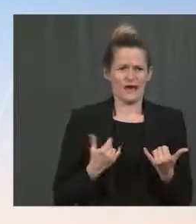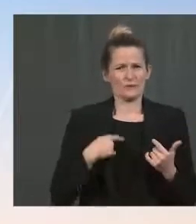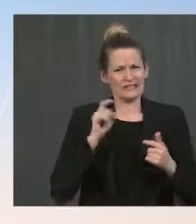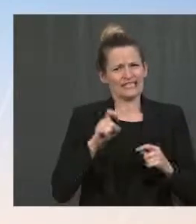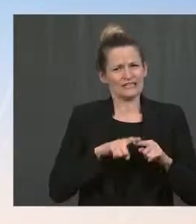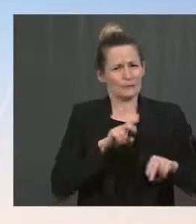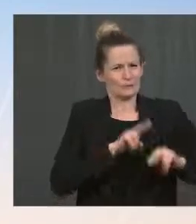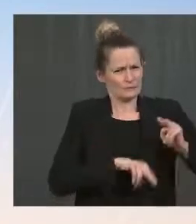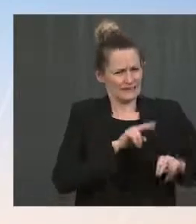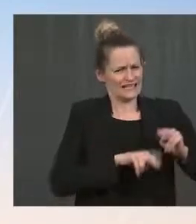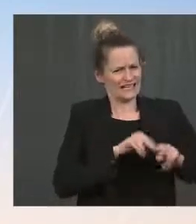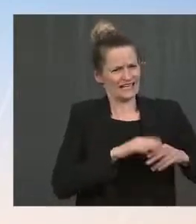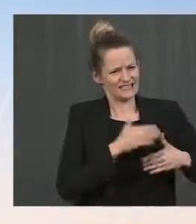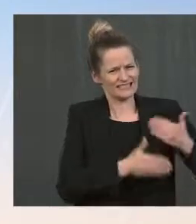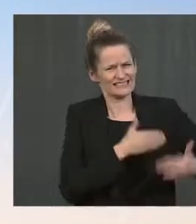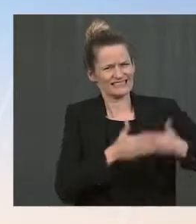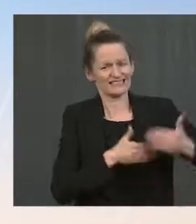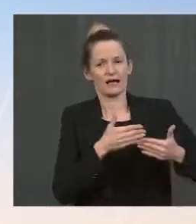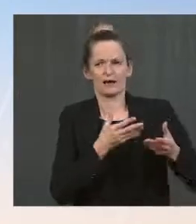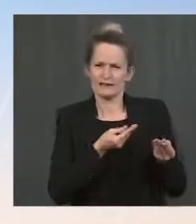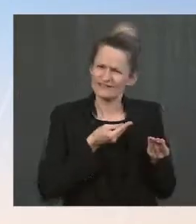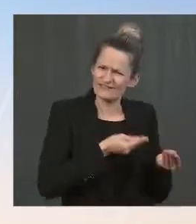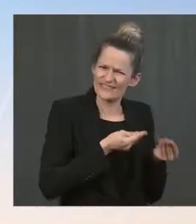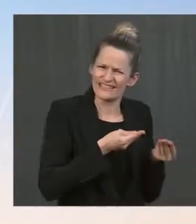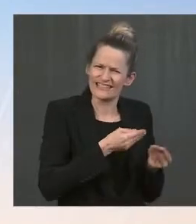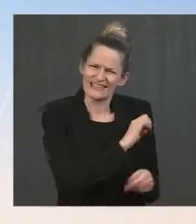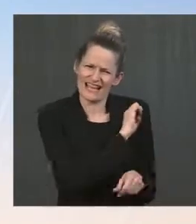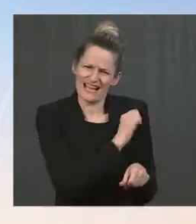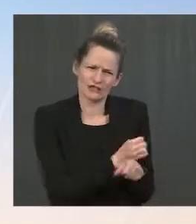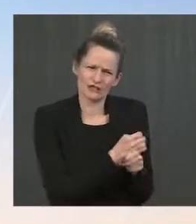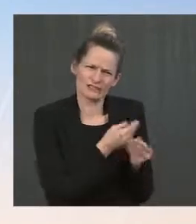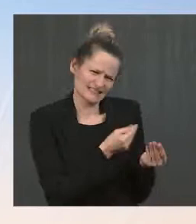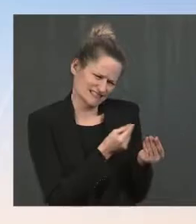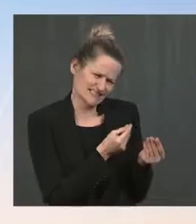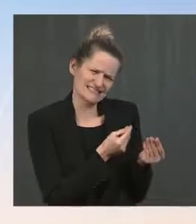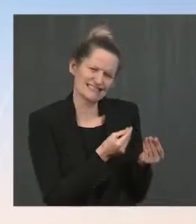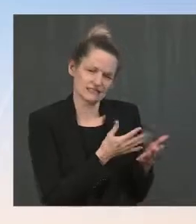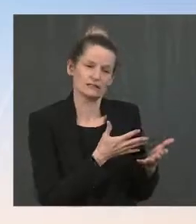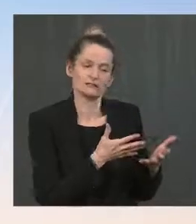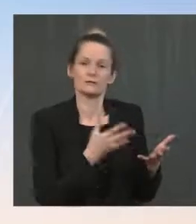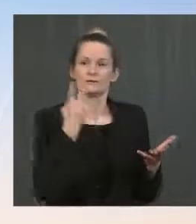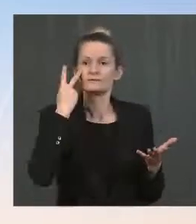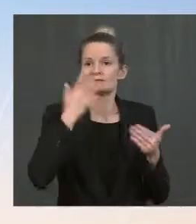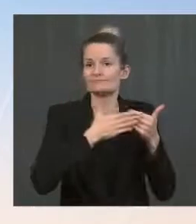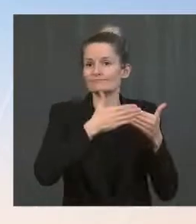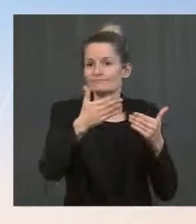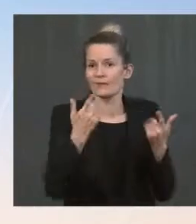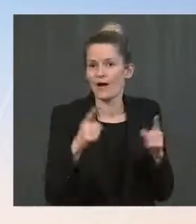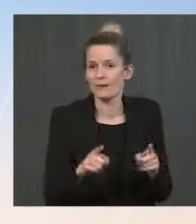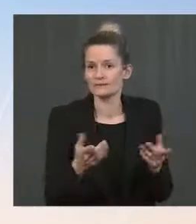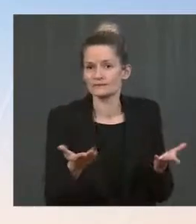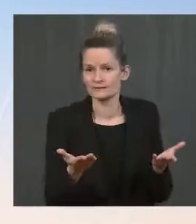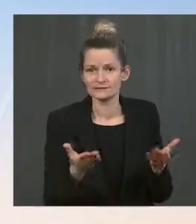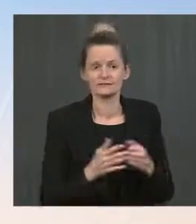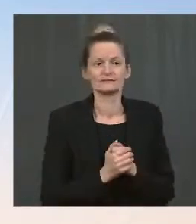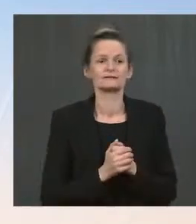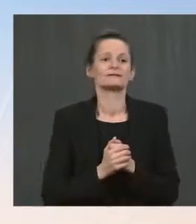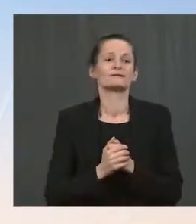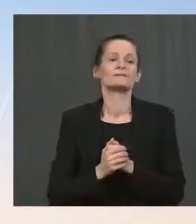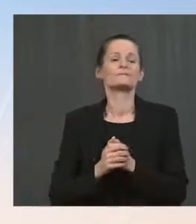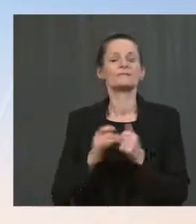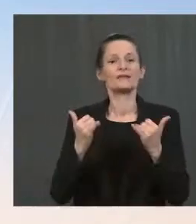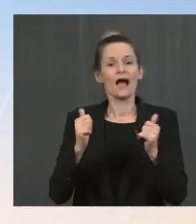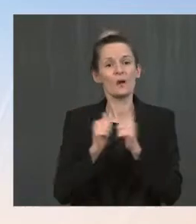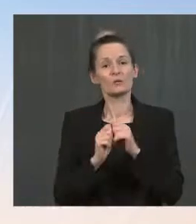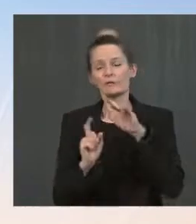see these step downs, I think the thing that is most notable about that is that even with these headwinds, we're seeing the